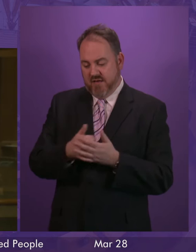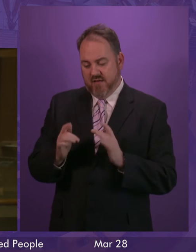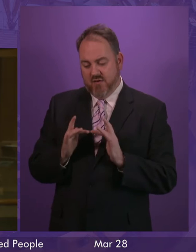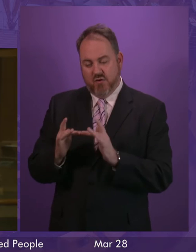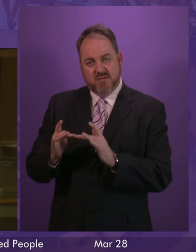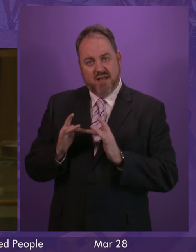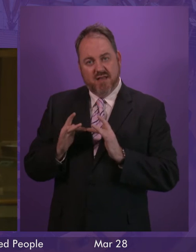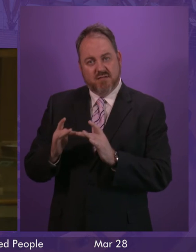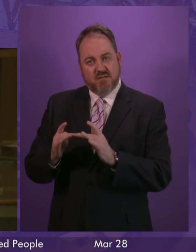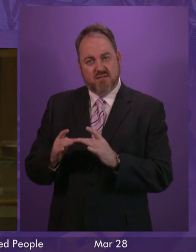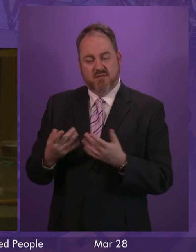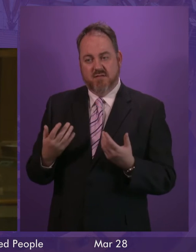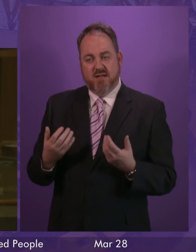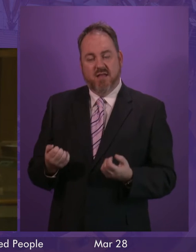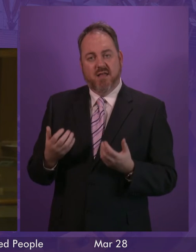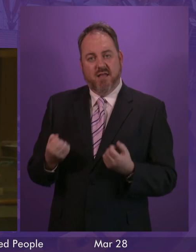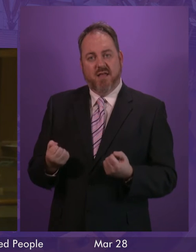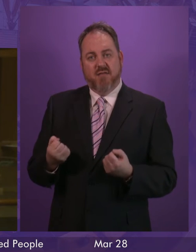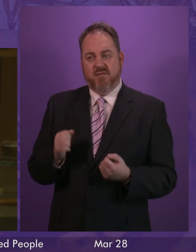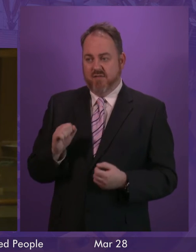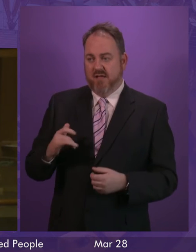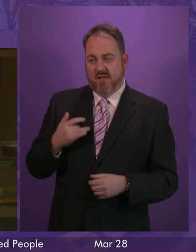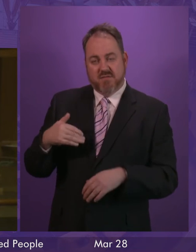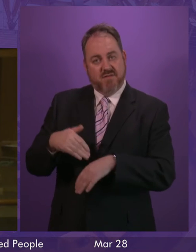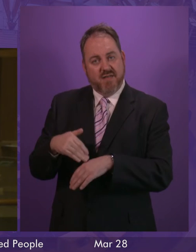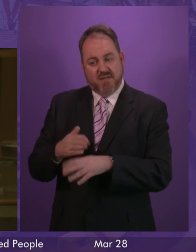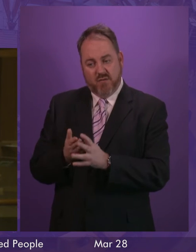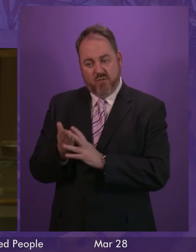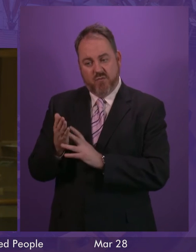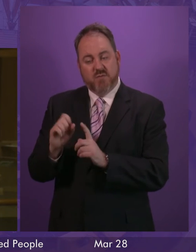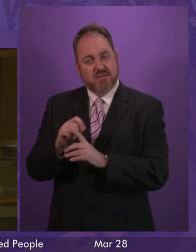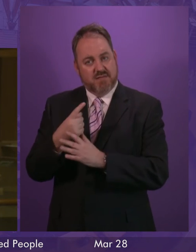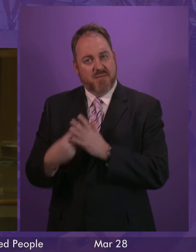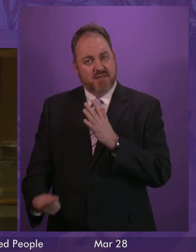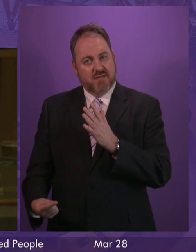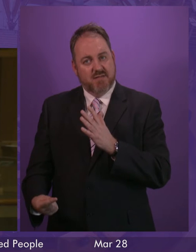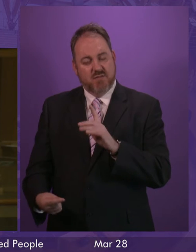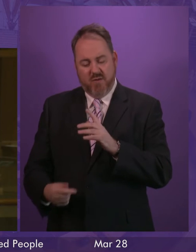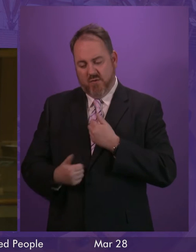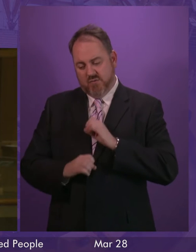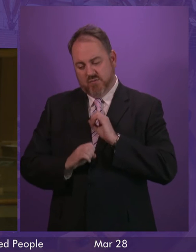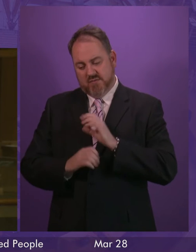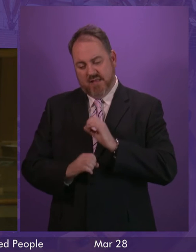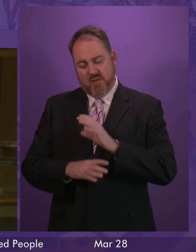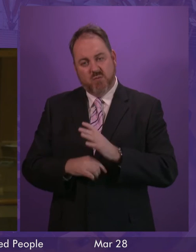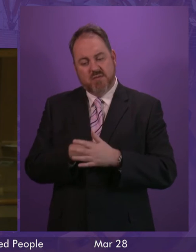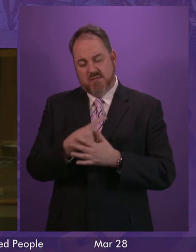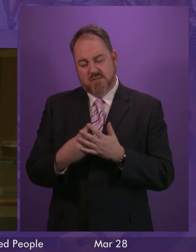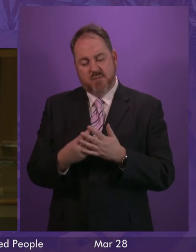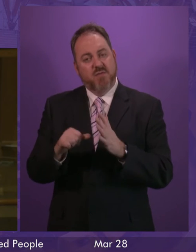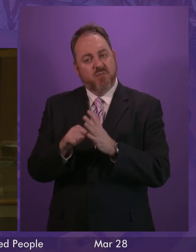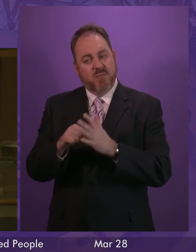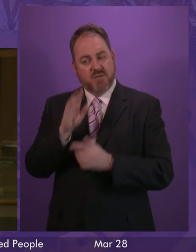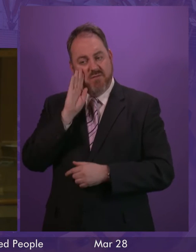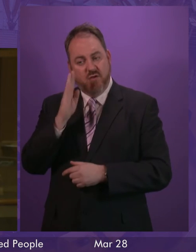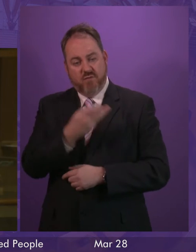basis also have their lives touched by disability. And so I want to reflect some of the issues that they've highlighted,